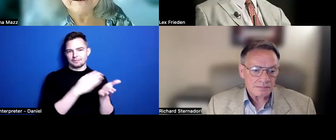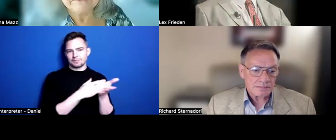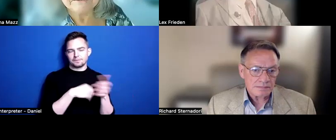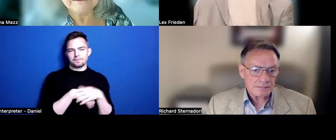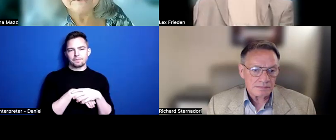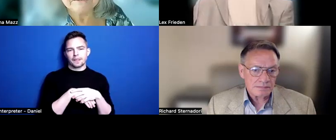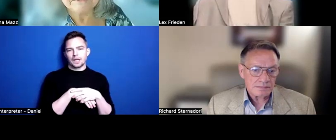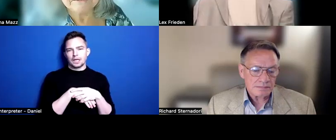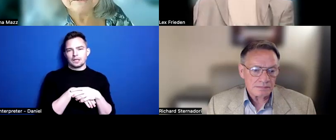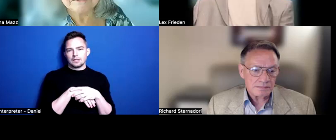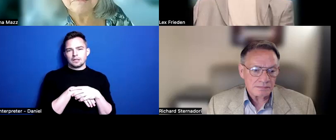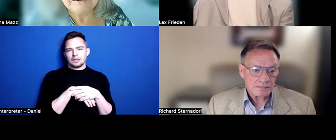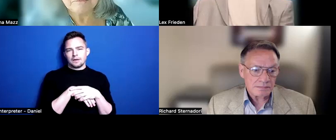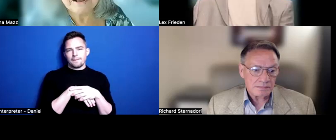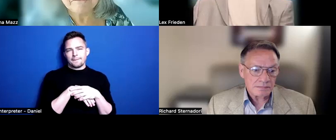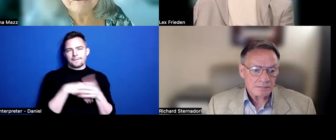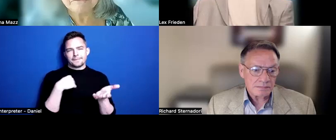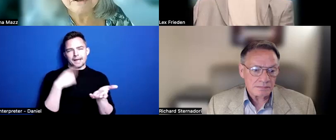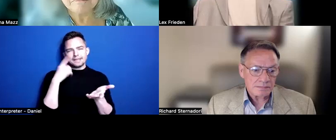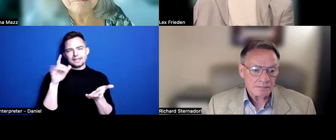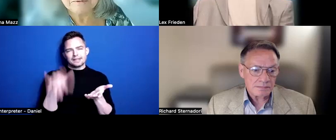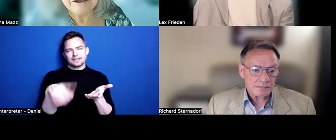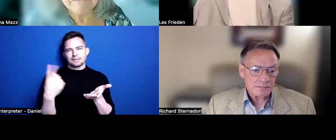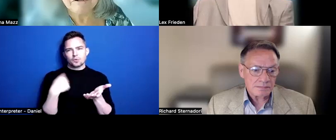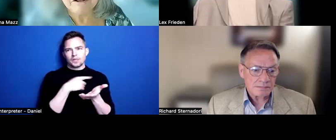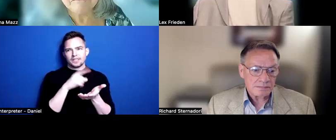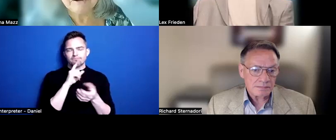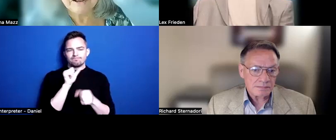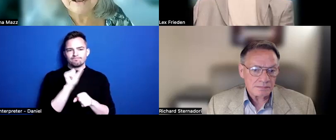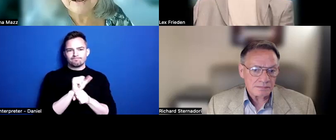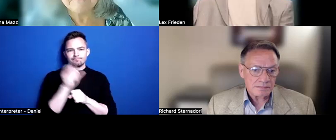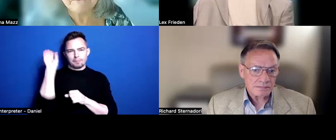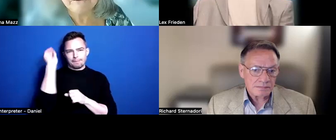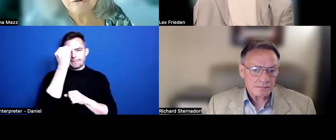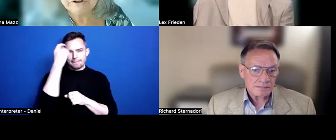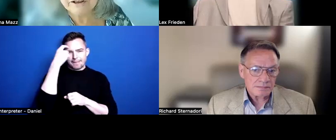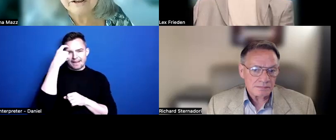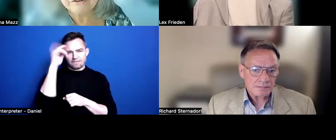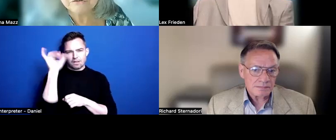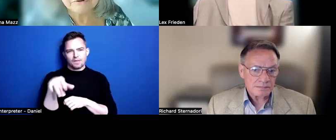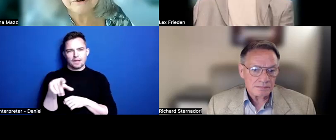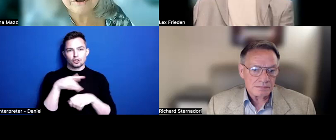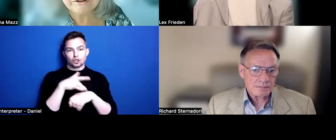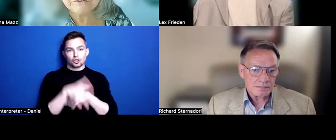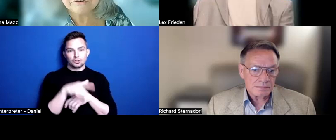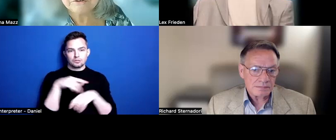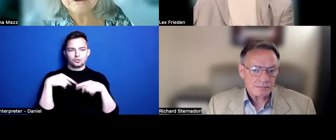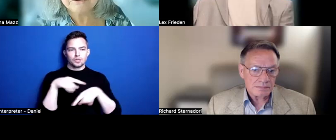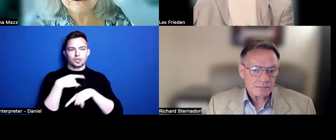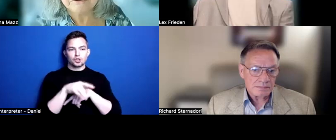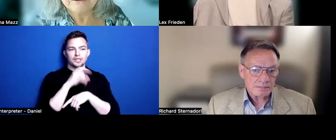I think that it's something that we have to really be mindful of at a very early age with our